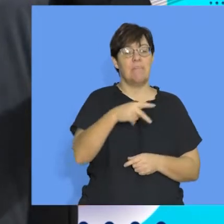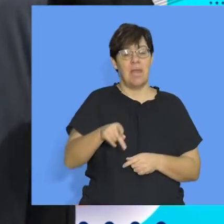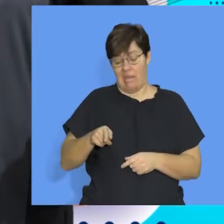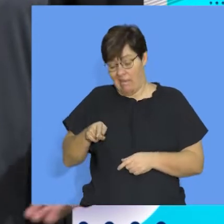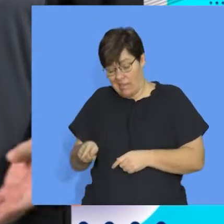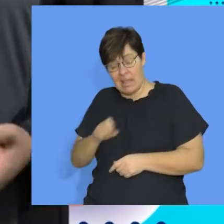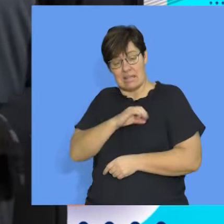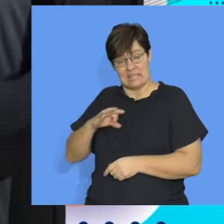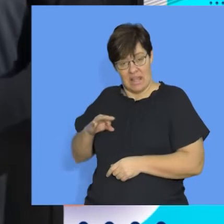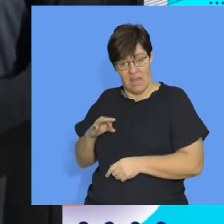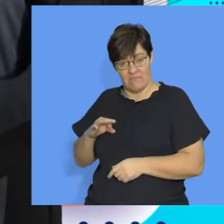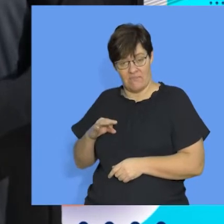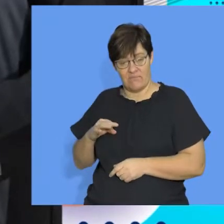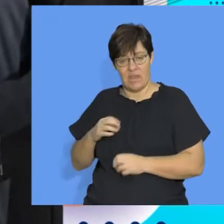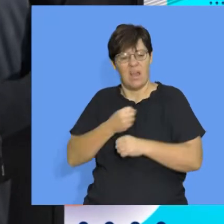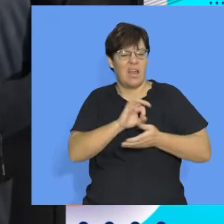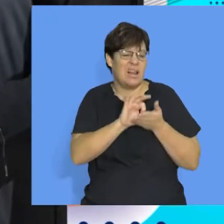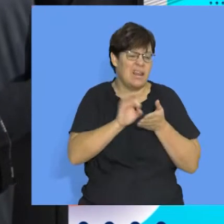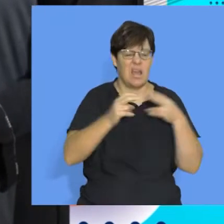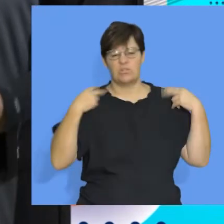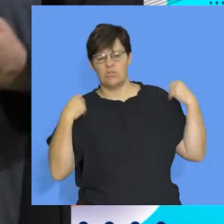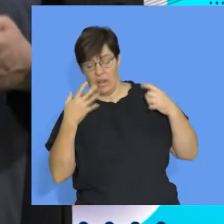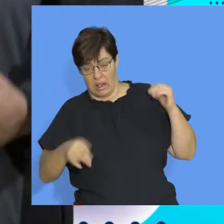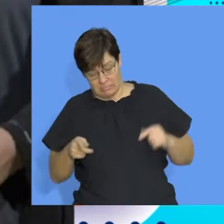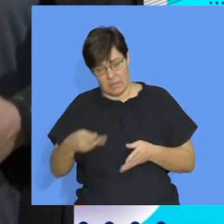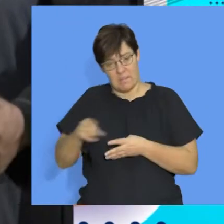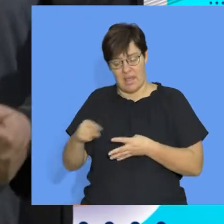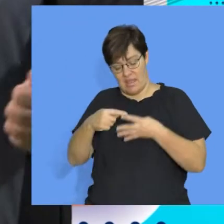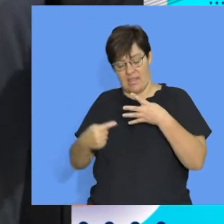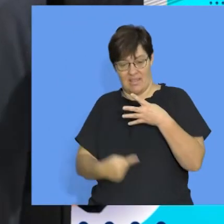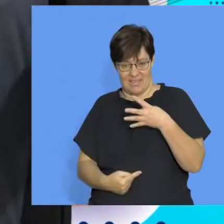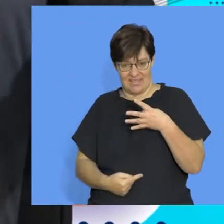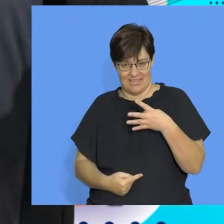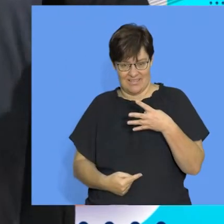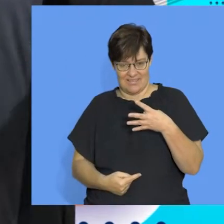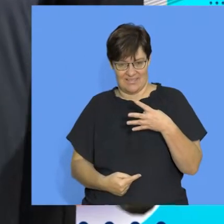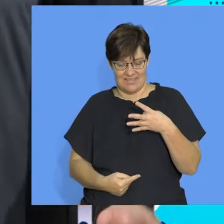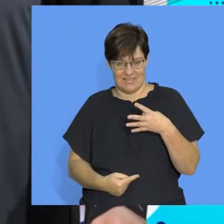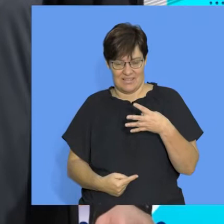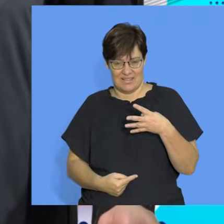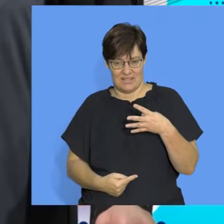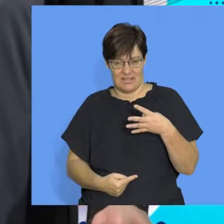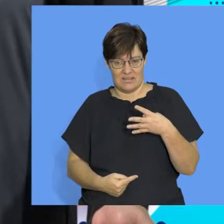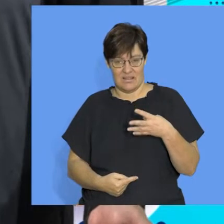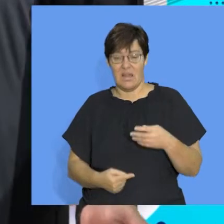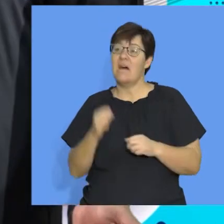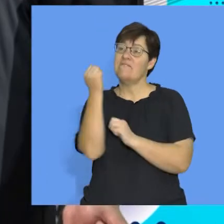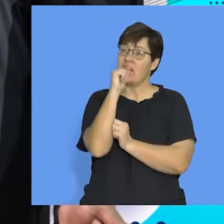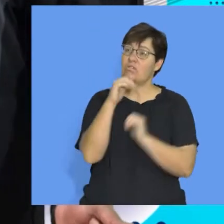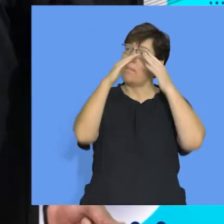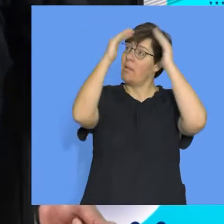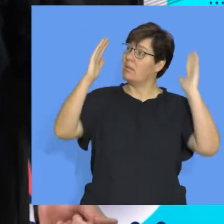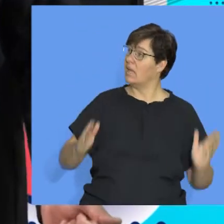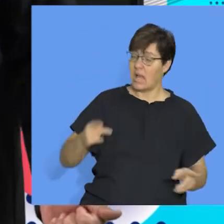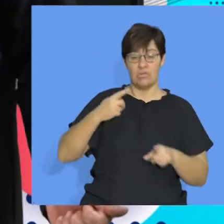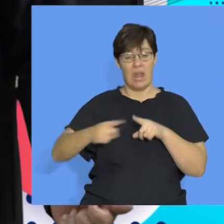the people that are employed in the factory. You have to pay the rent expense of the factory.